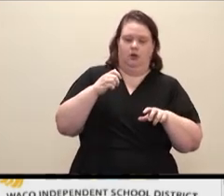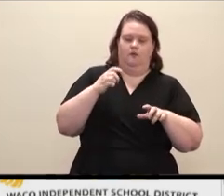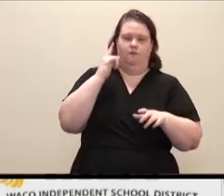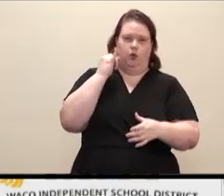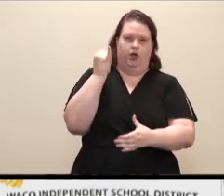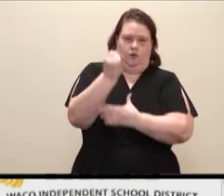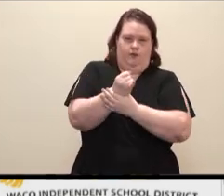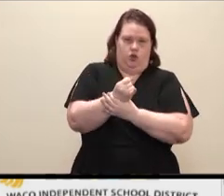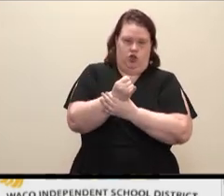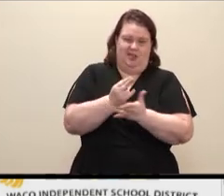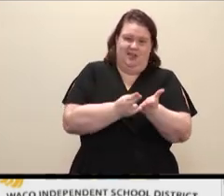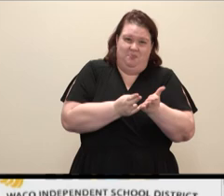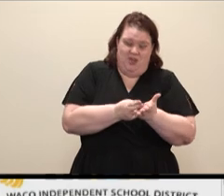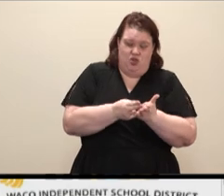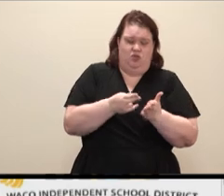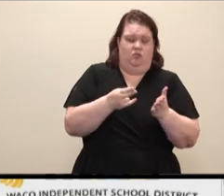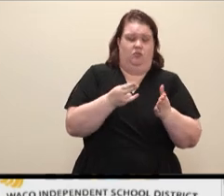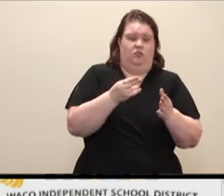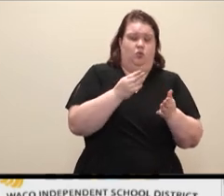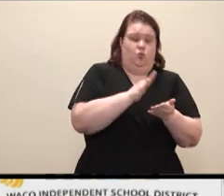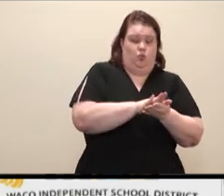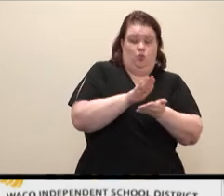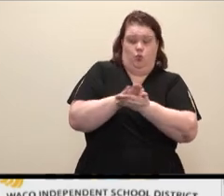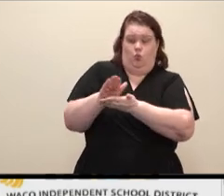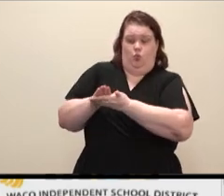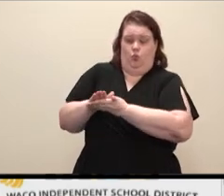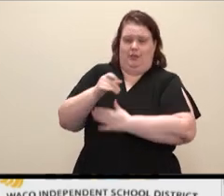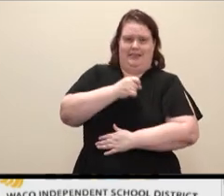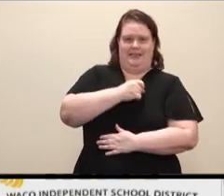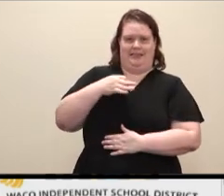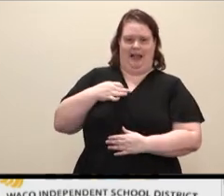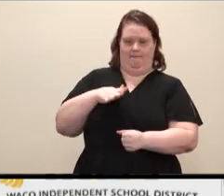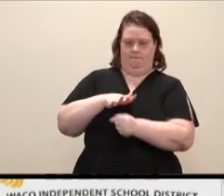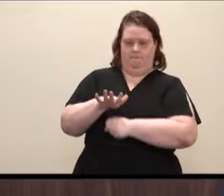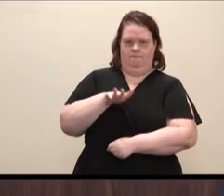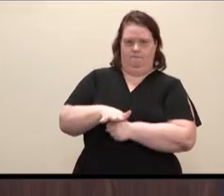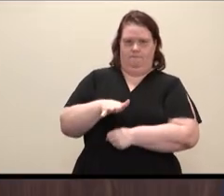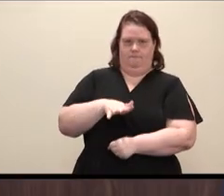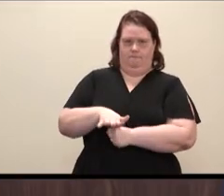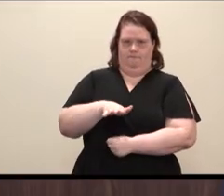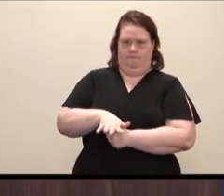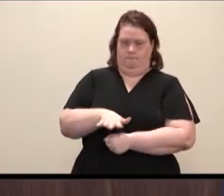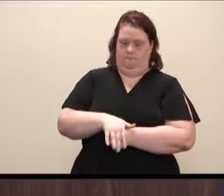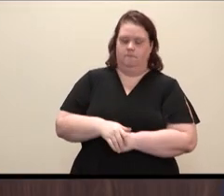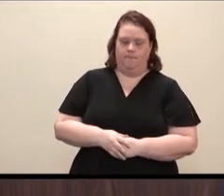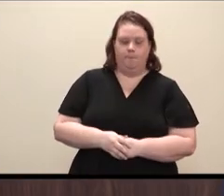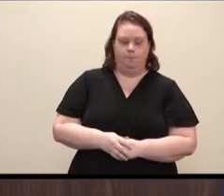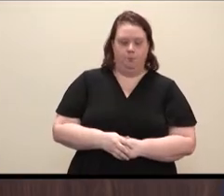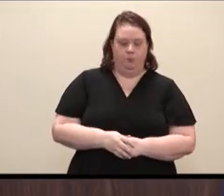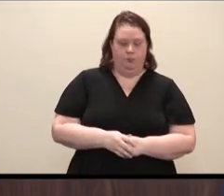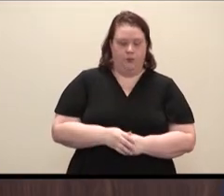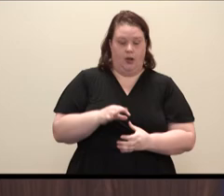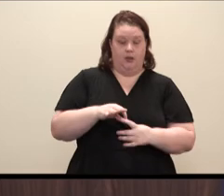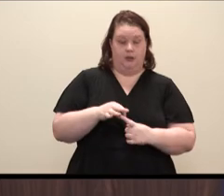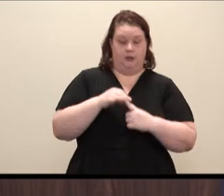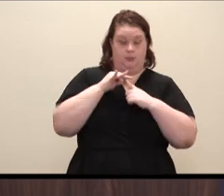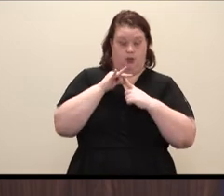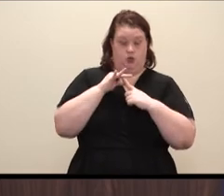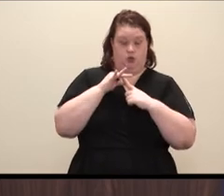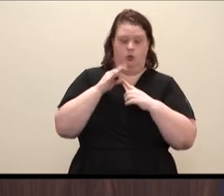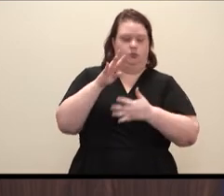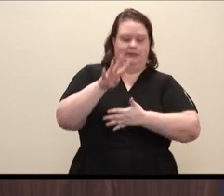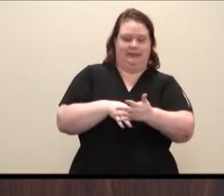to offer to work on this recovery process. special program staffing structures to